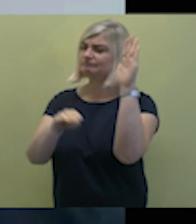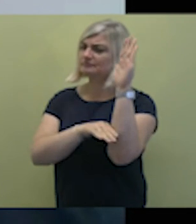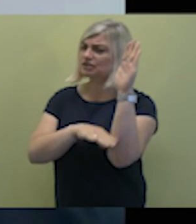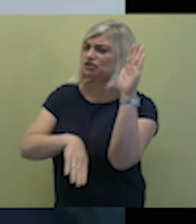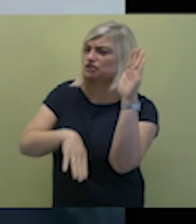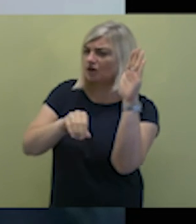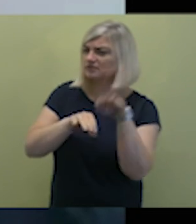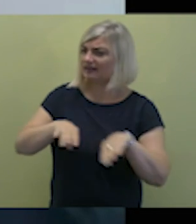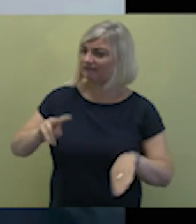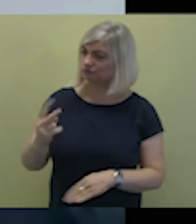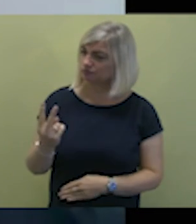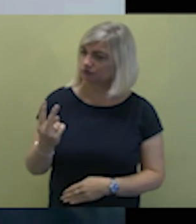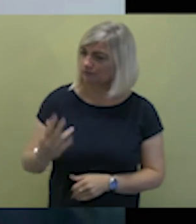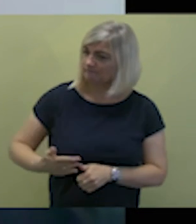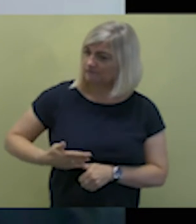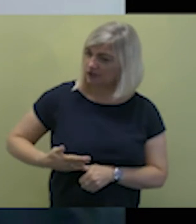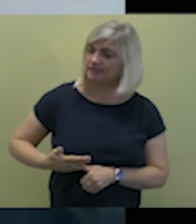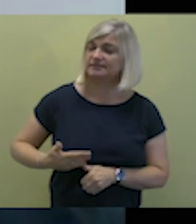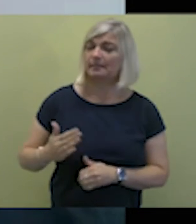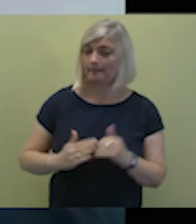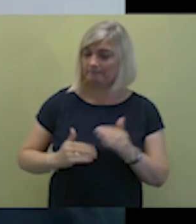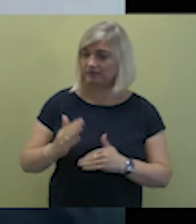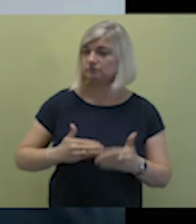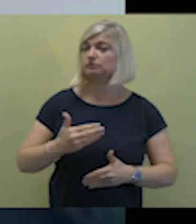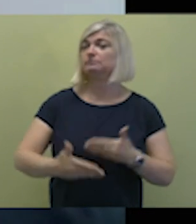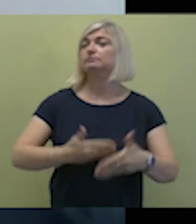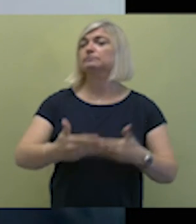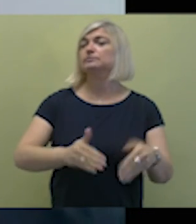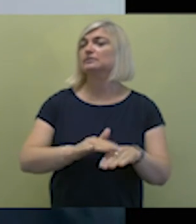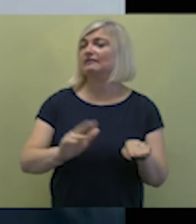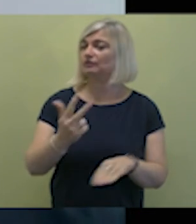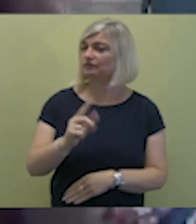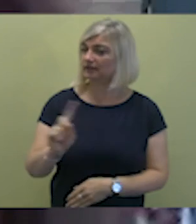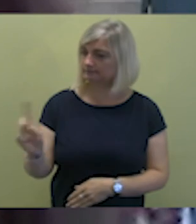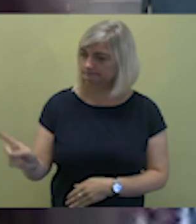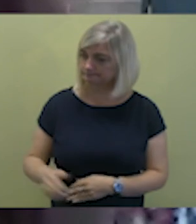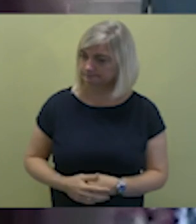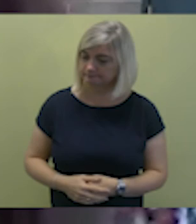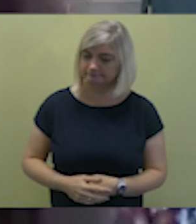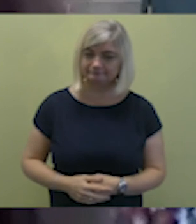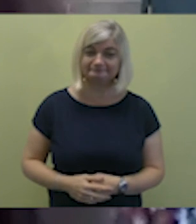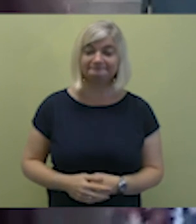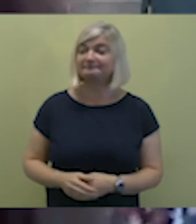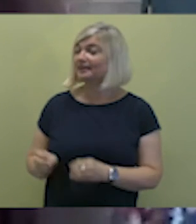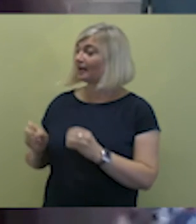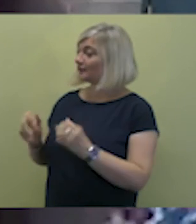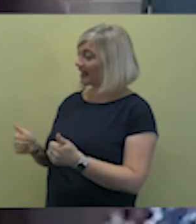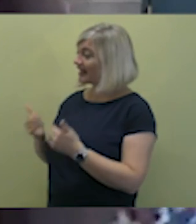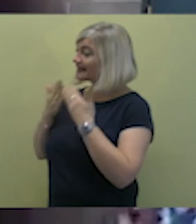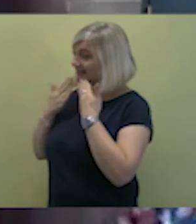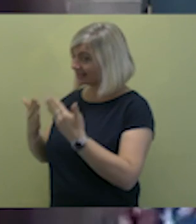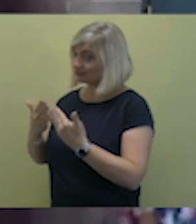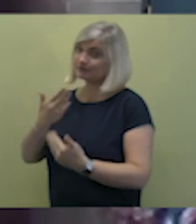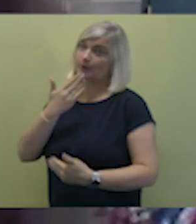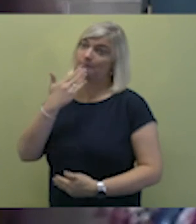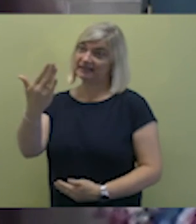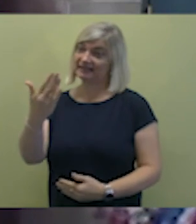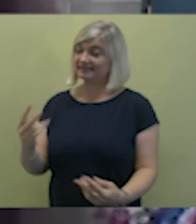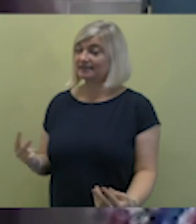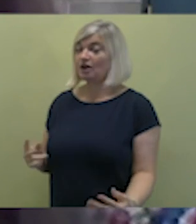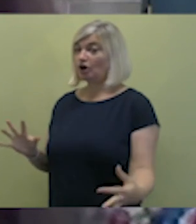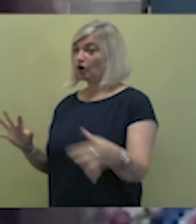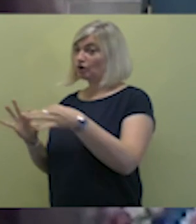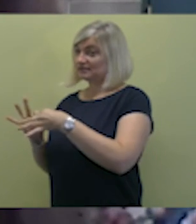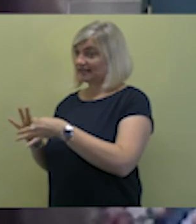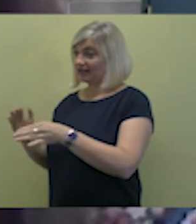2 courses or something as an alternative for them. Thank you very much, Andy. So definitely get in touch with our careers